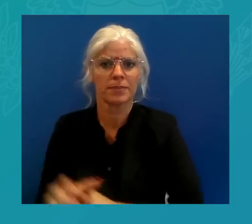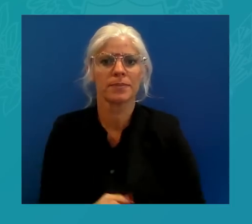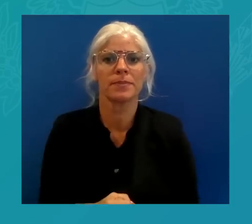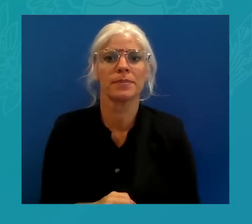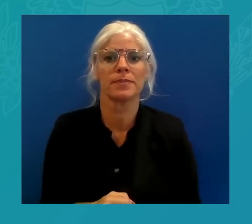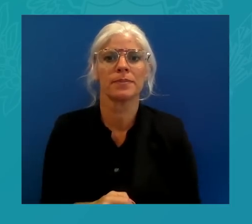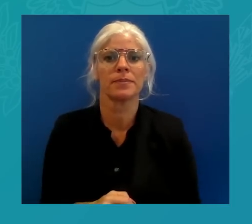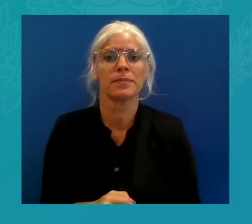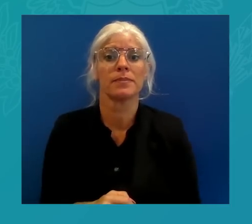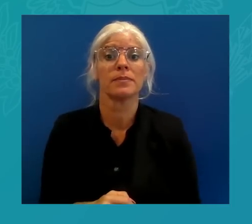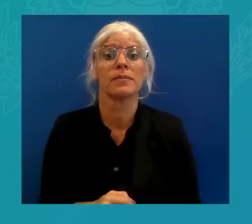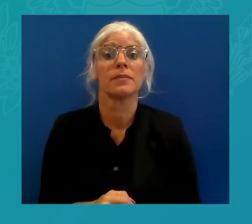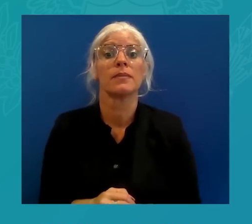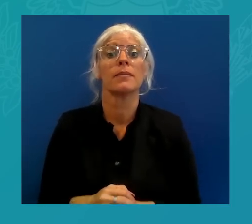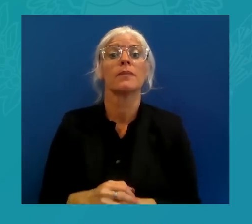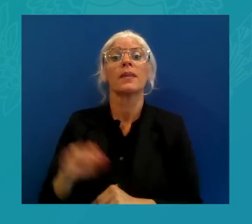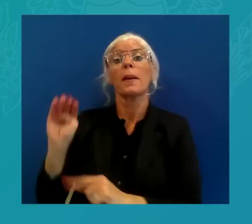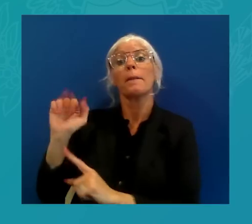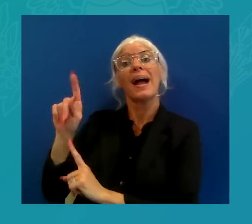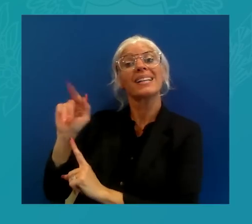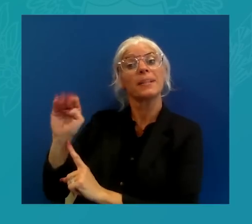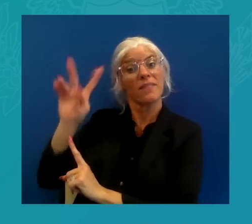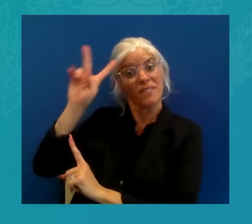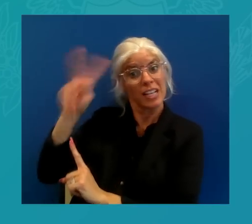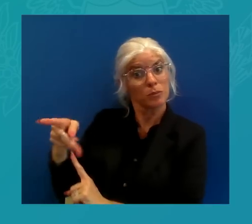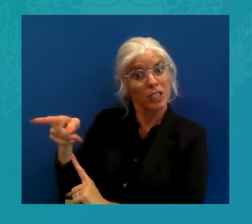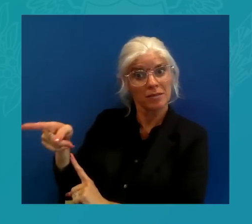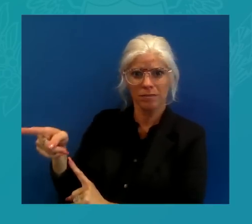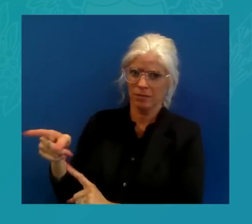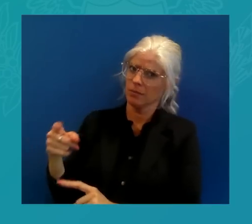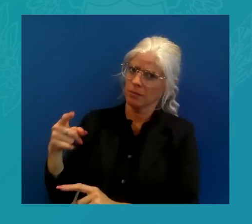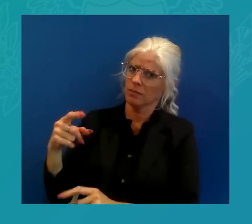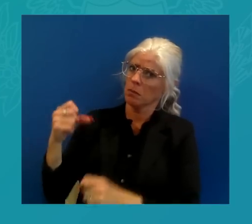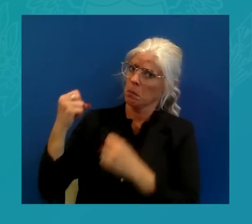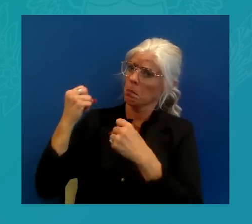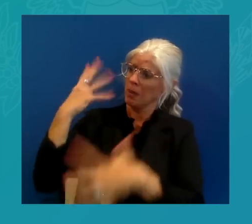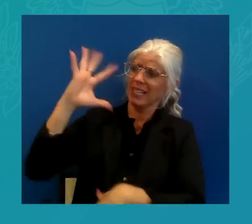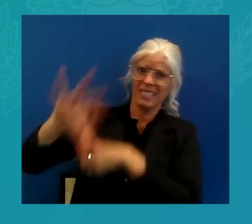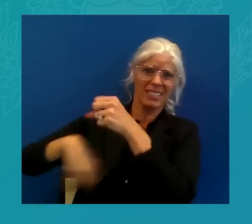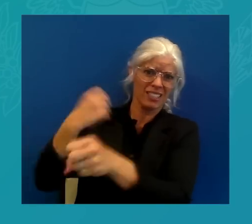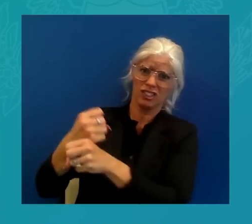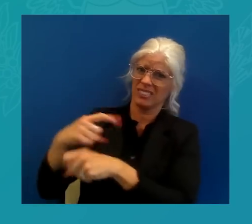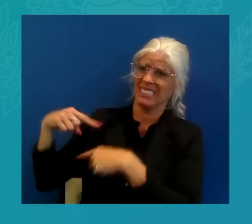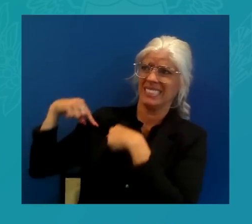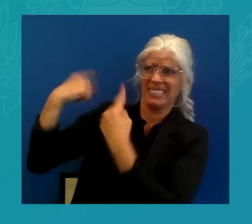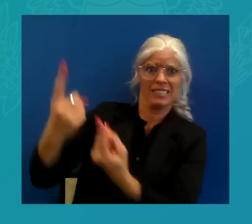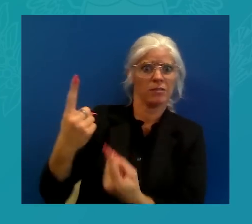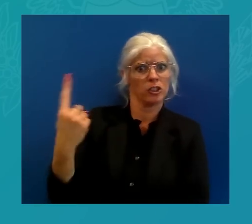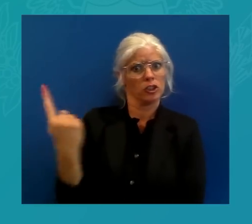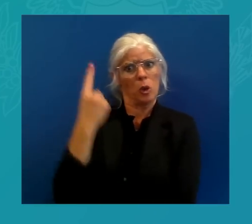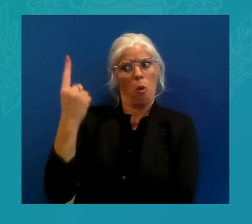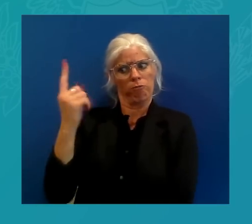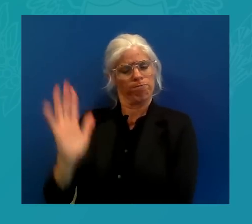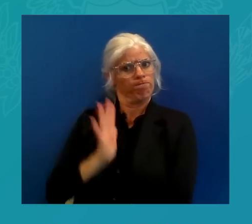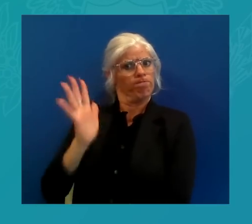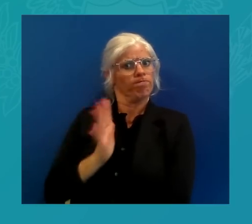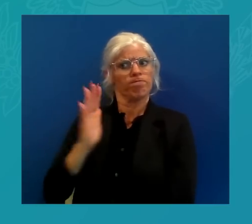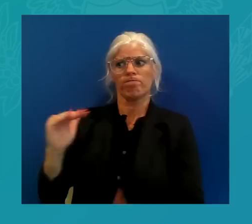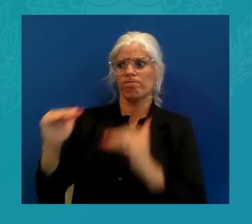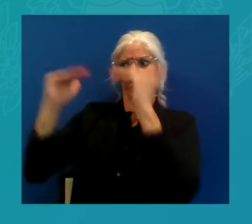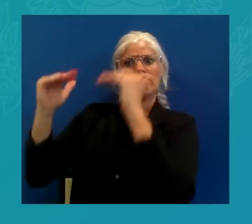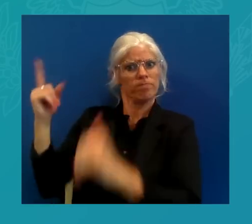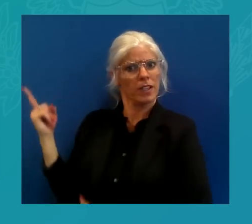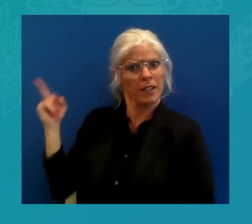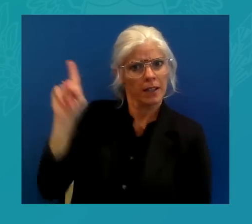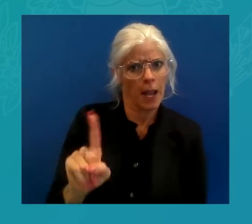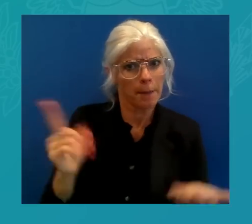Vice President, it has been many years since we had an official visit from a president or a vice president of the